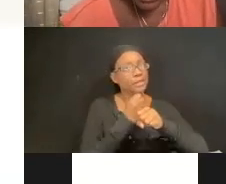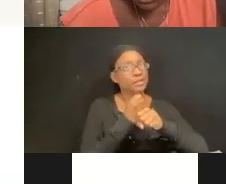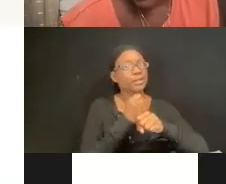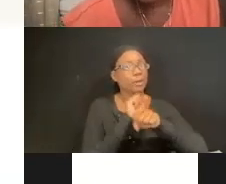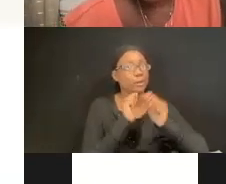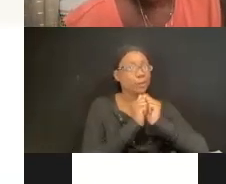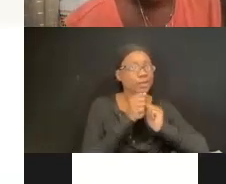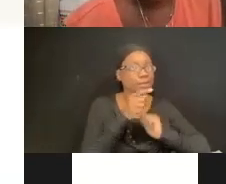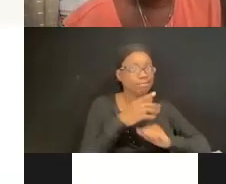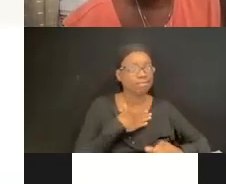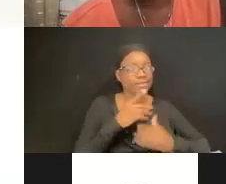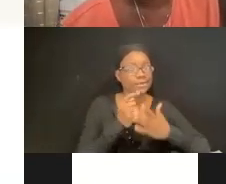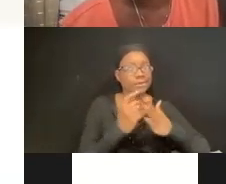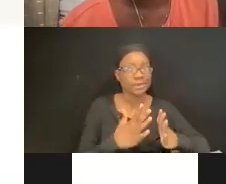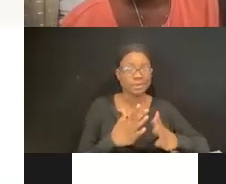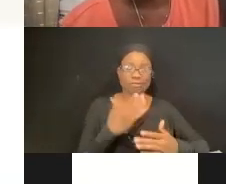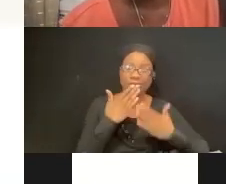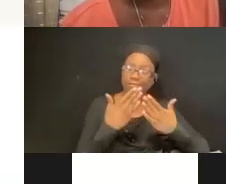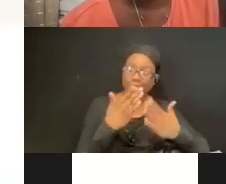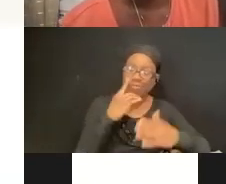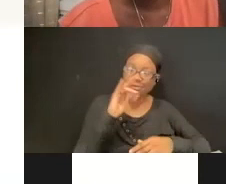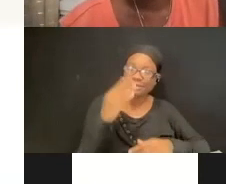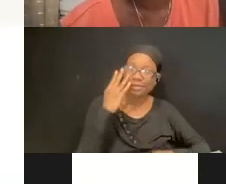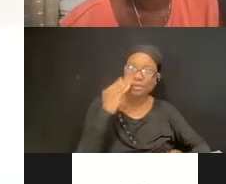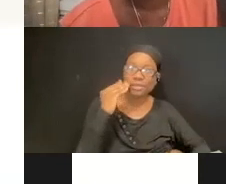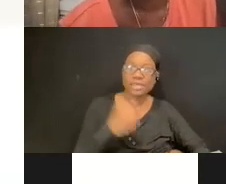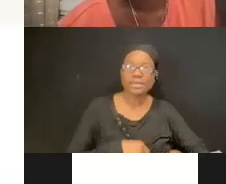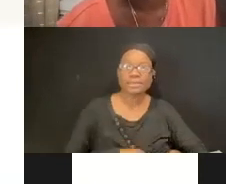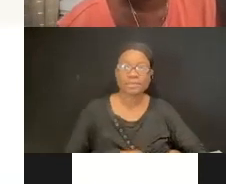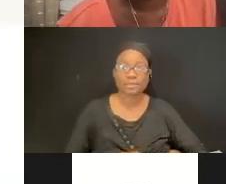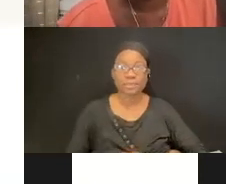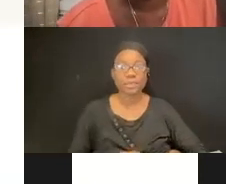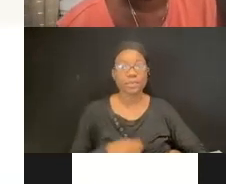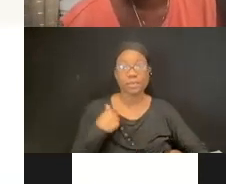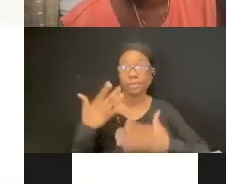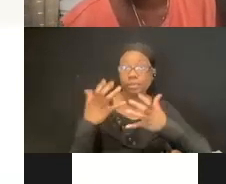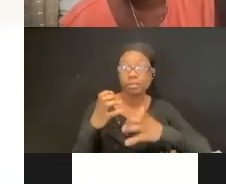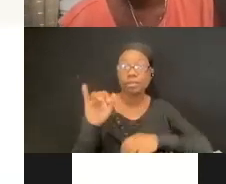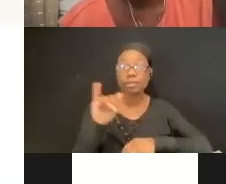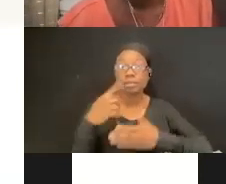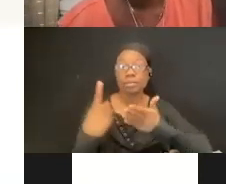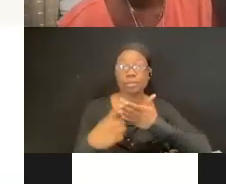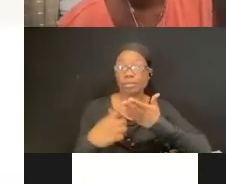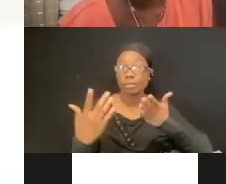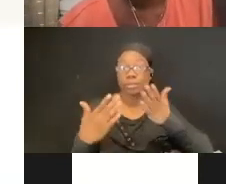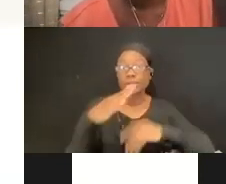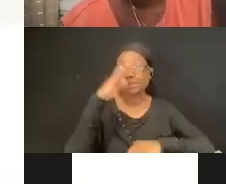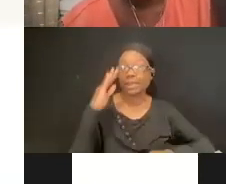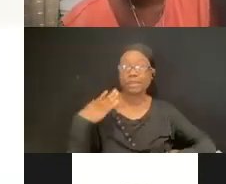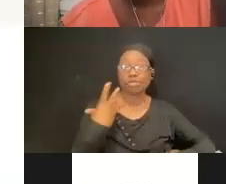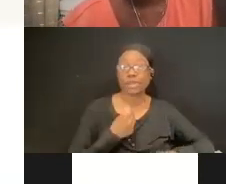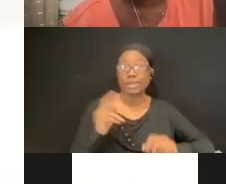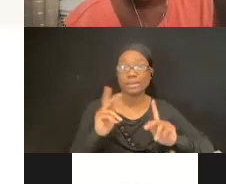The next thing that I wanted to talk about is Black trans folks have always already been invested in developing ways to keep each